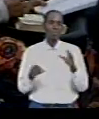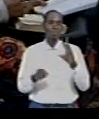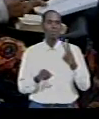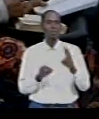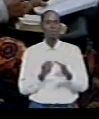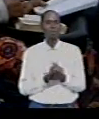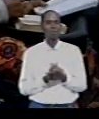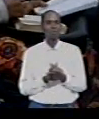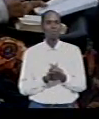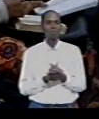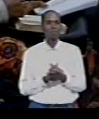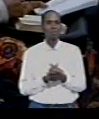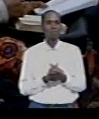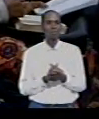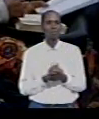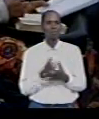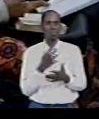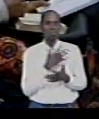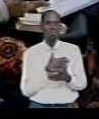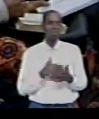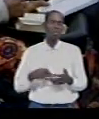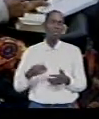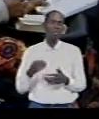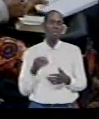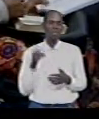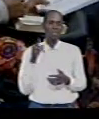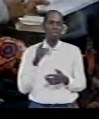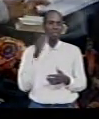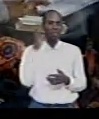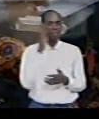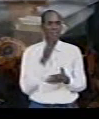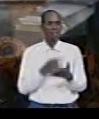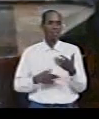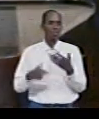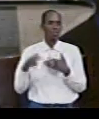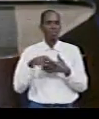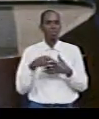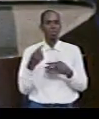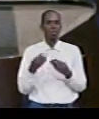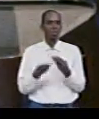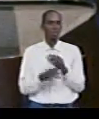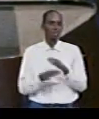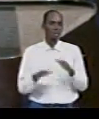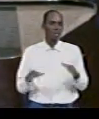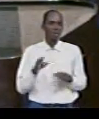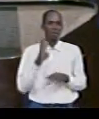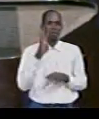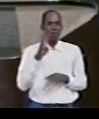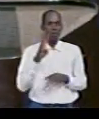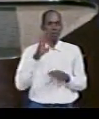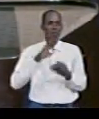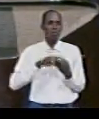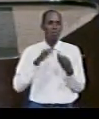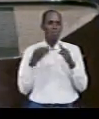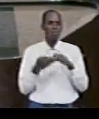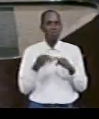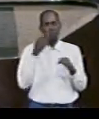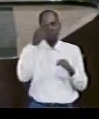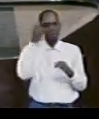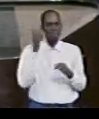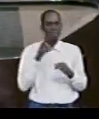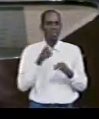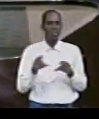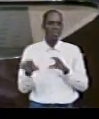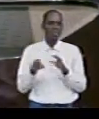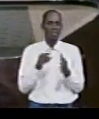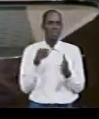And he said, and he shall restore the lamb fourfold, because he did this thing,